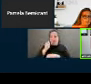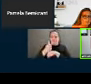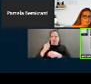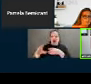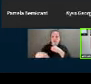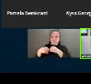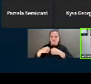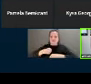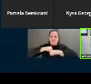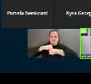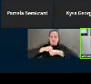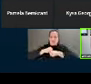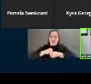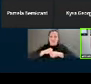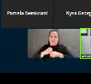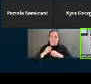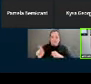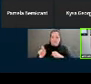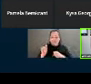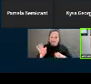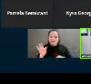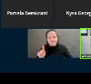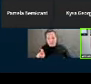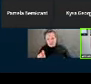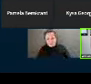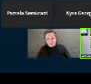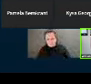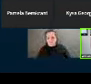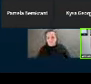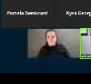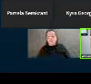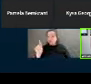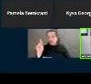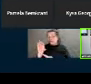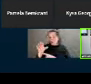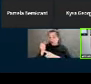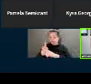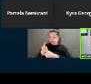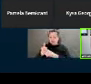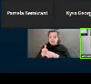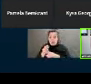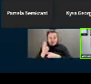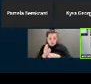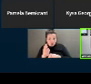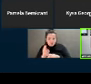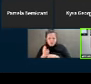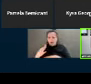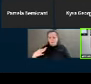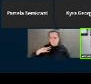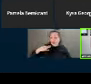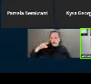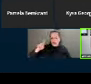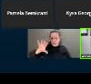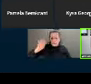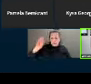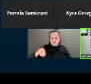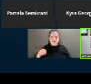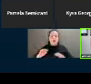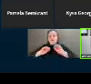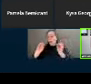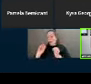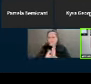measures where necessary. It is important to highlight that the use of the document is completely voluntary, and it doesn't impose any requirements on the community,